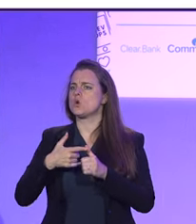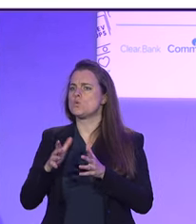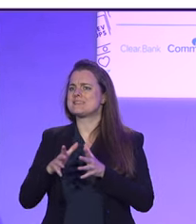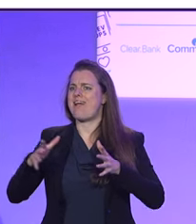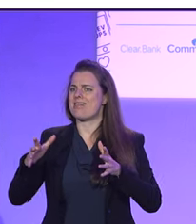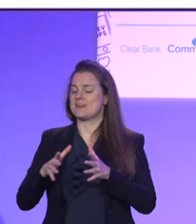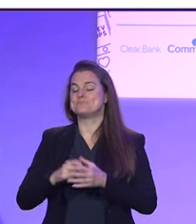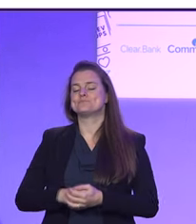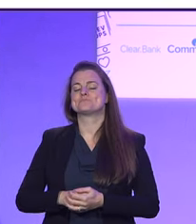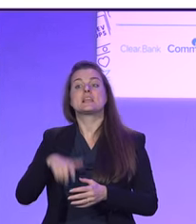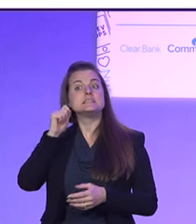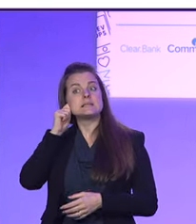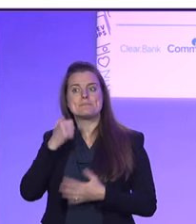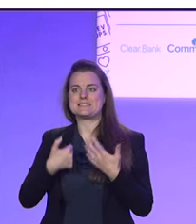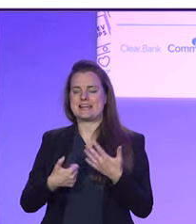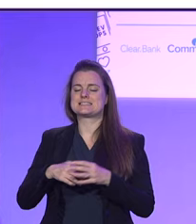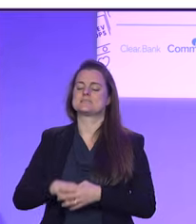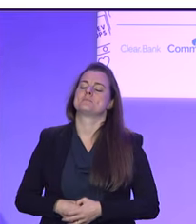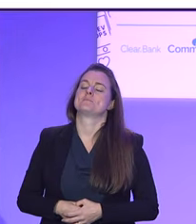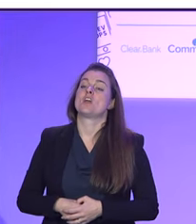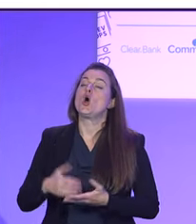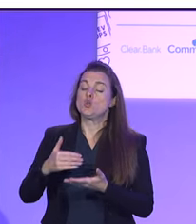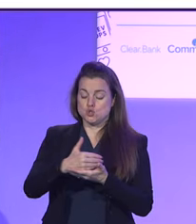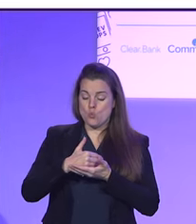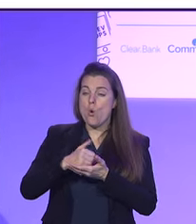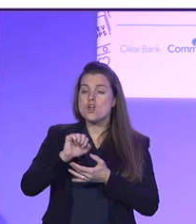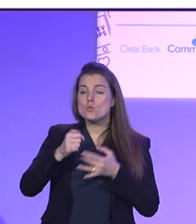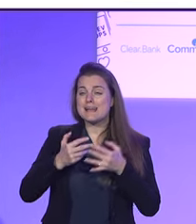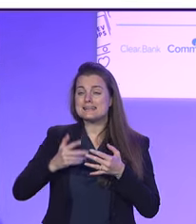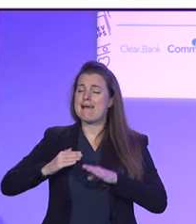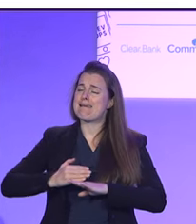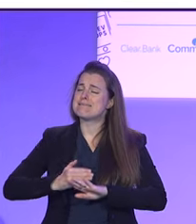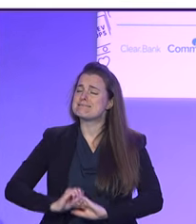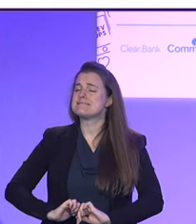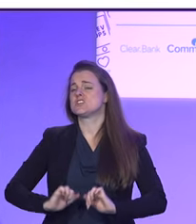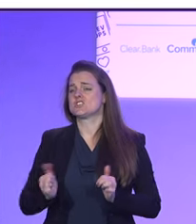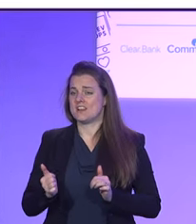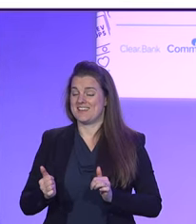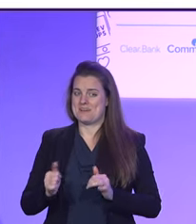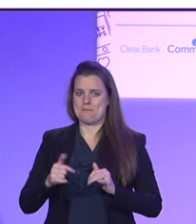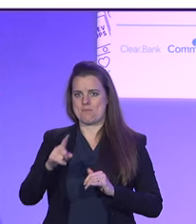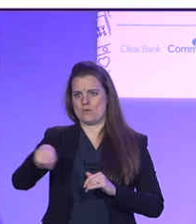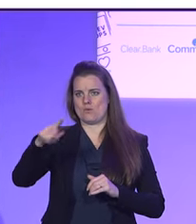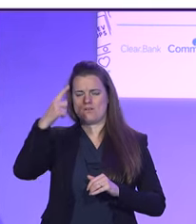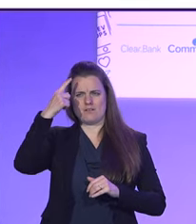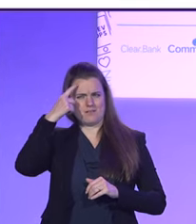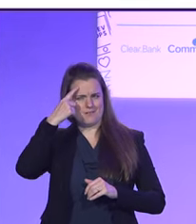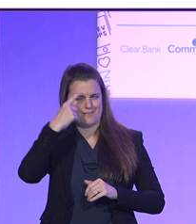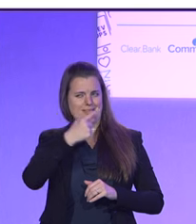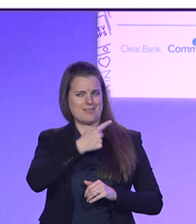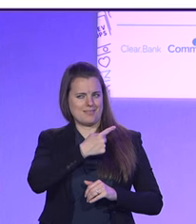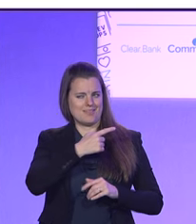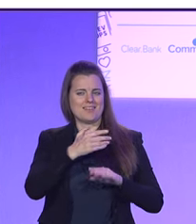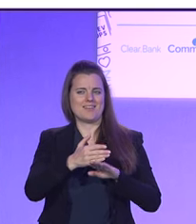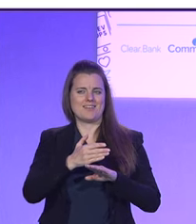Tip number six, store your data efficiently. So here, it probably rings a bell with the presentation that Chris